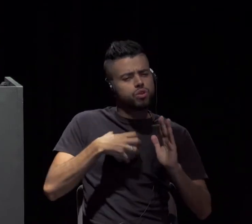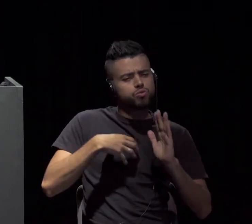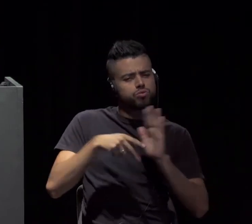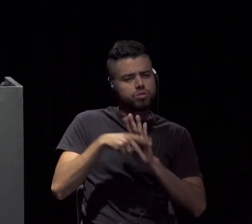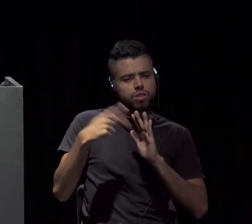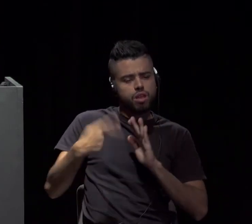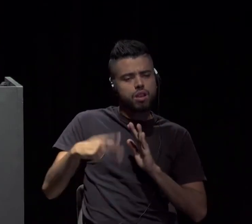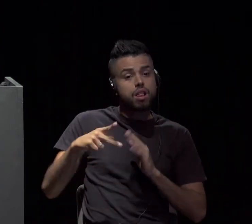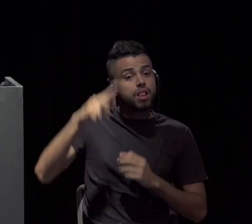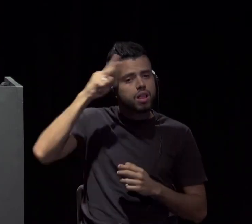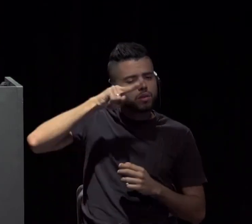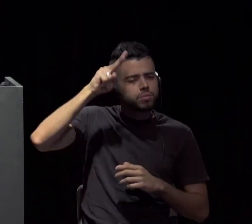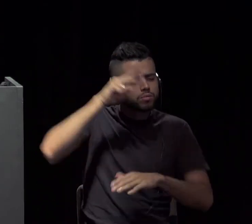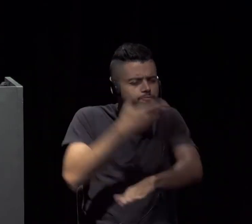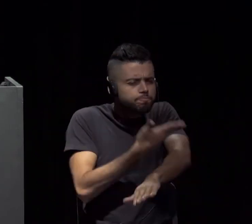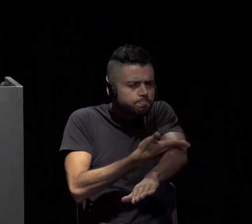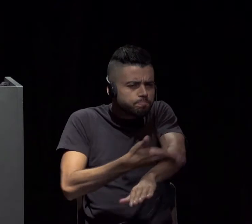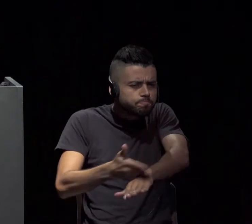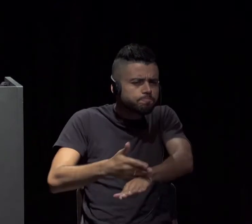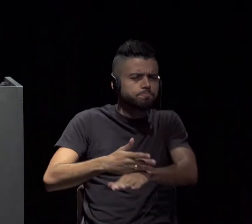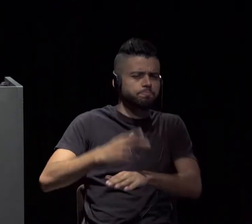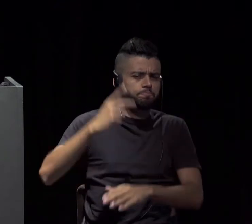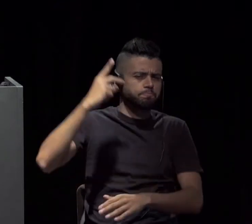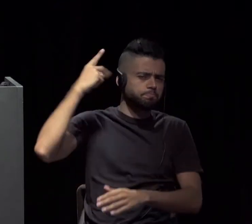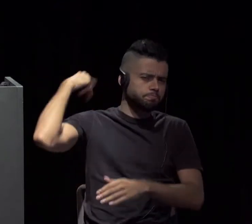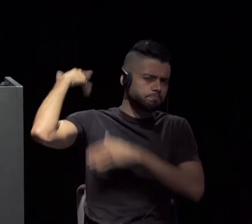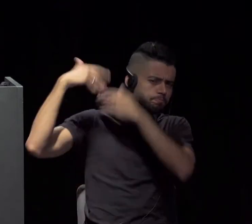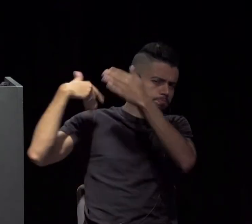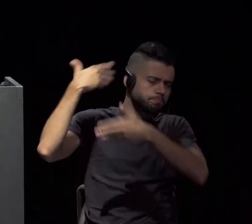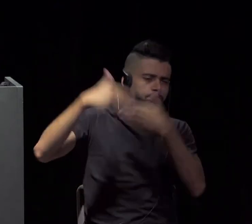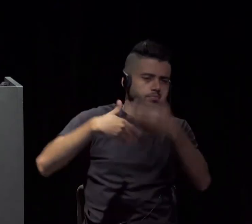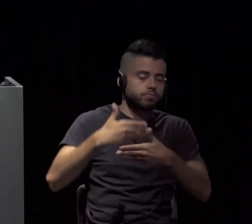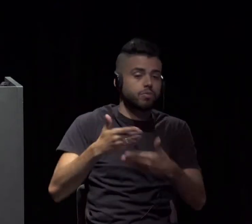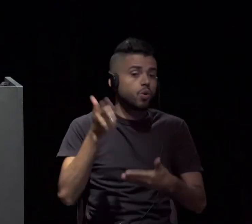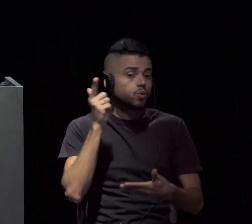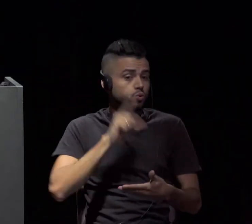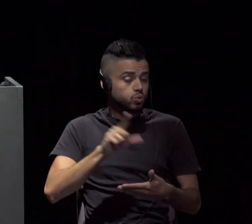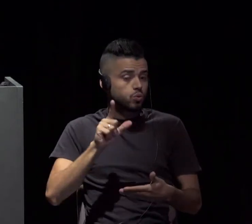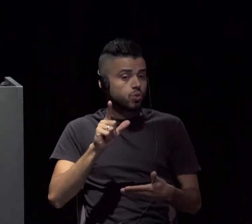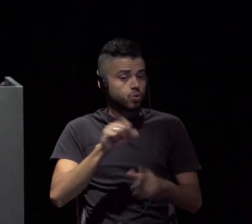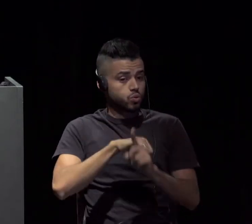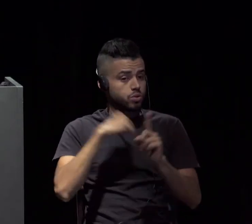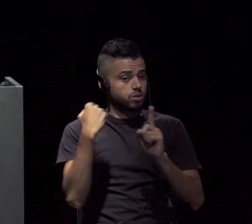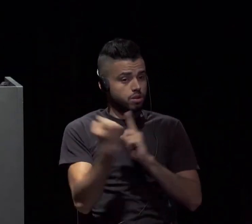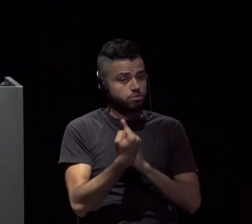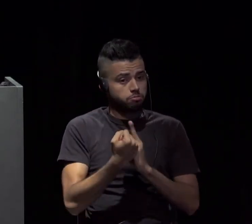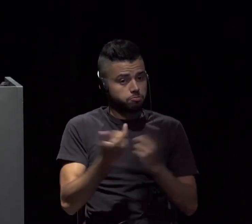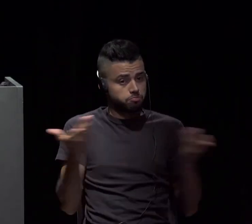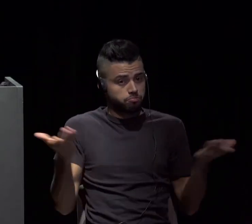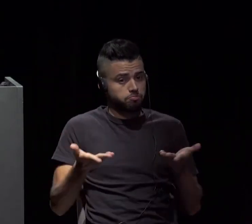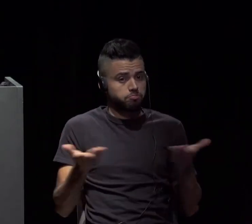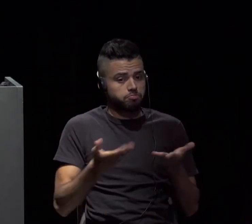to build a strong and viable society in the present. But there is yet a historical dimension to his attraction to